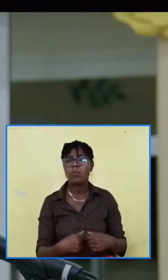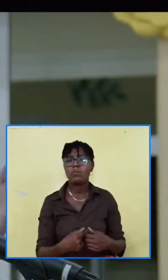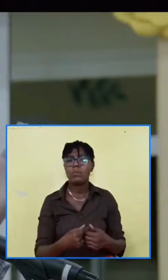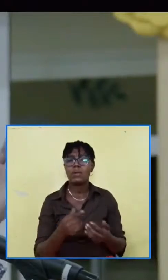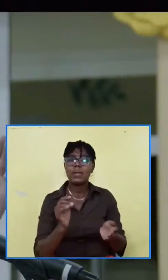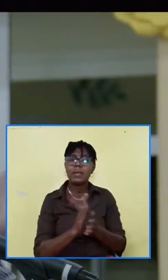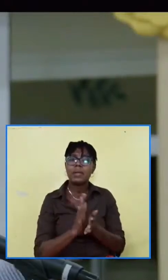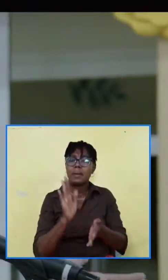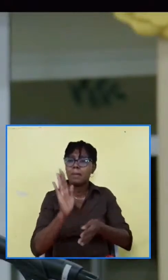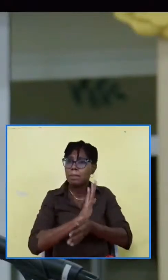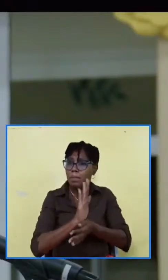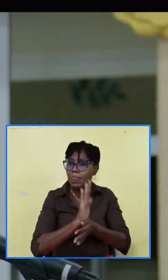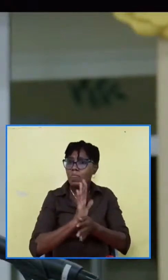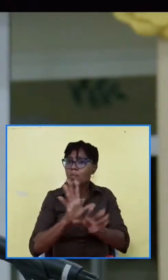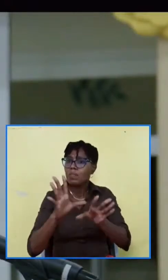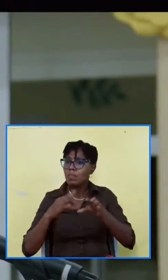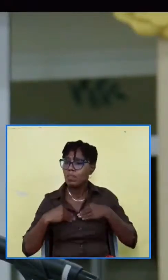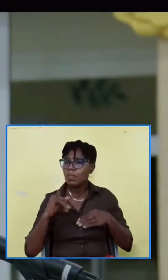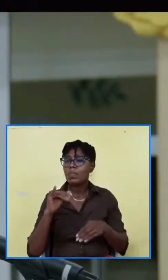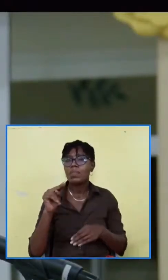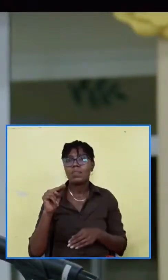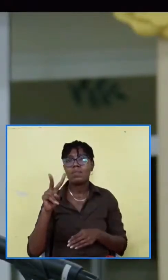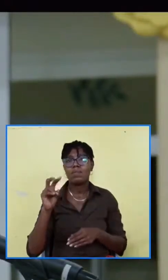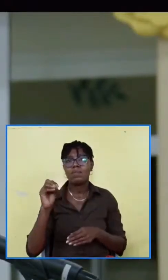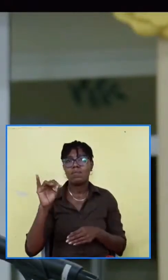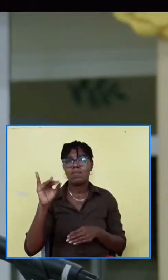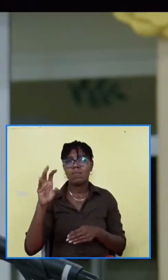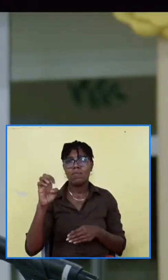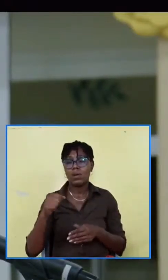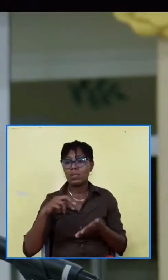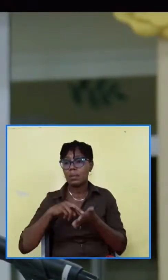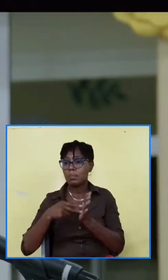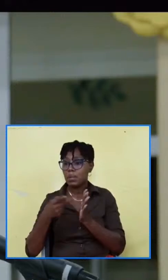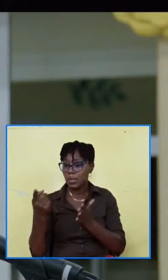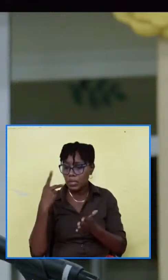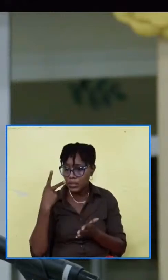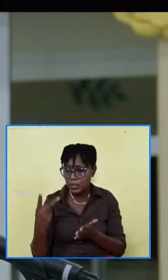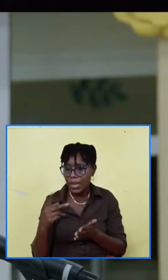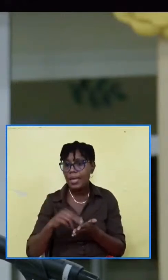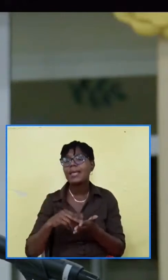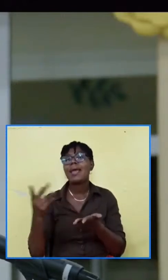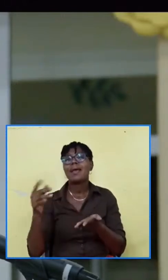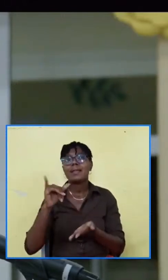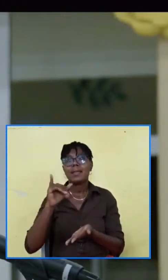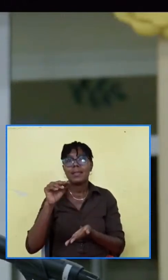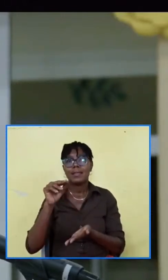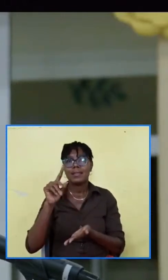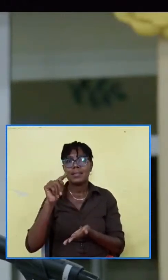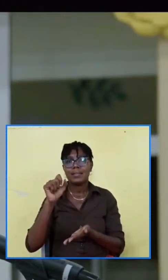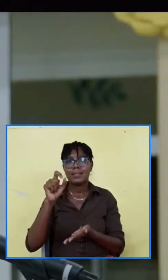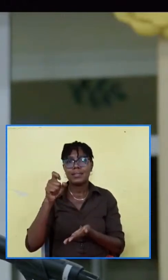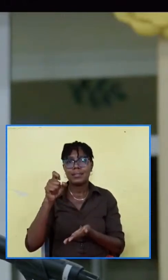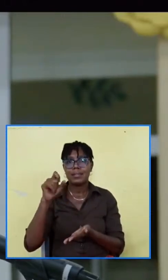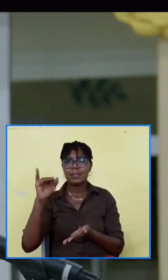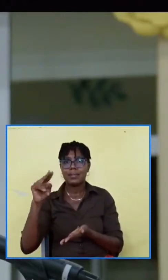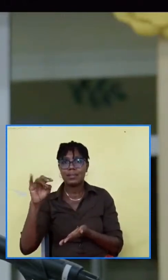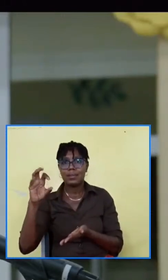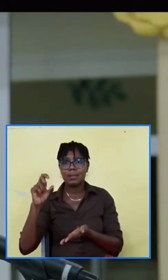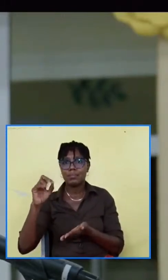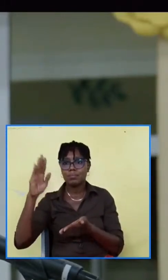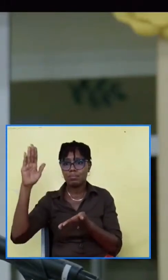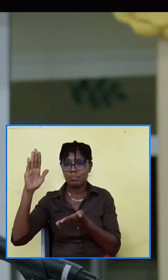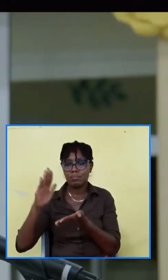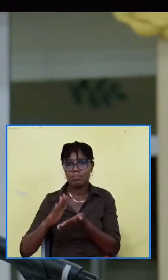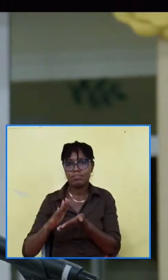with, let's say, X dollar per year can then be also a deductible from the tax income. So we have private people encouraged to ask for